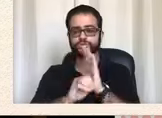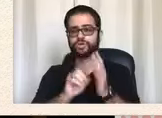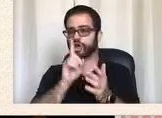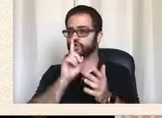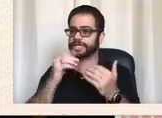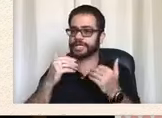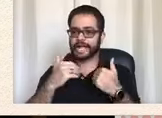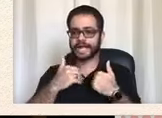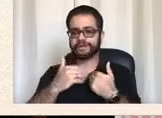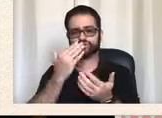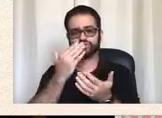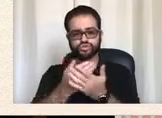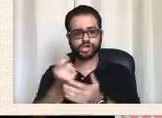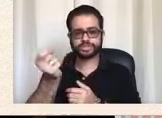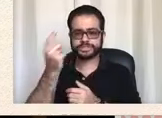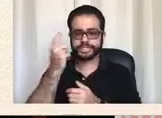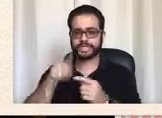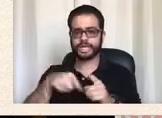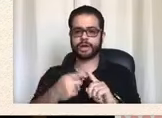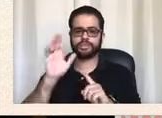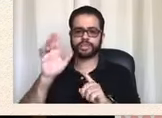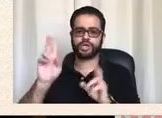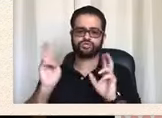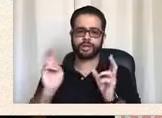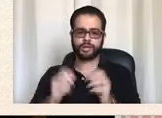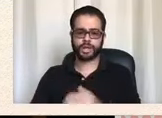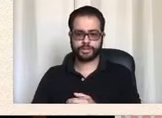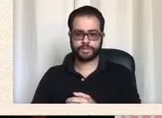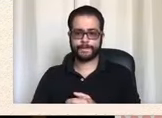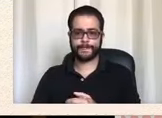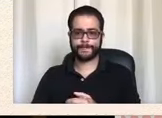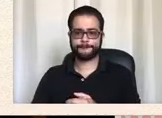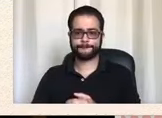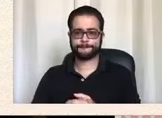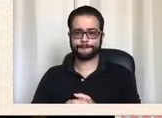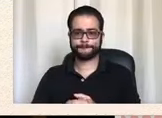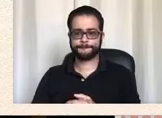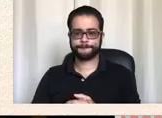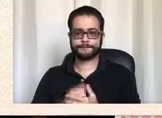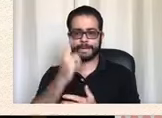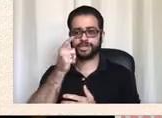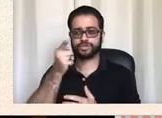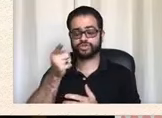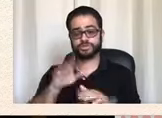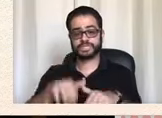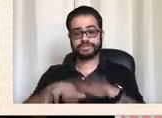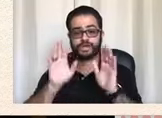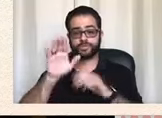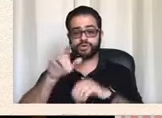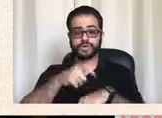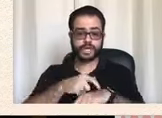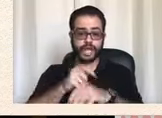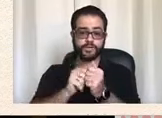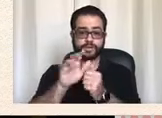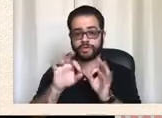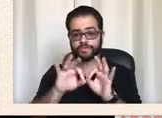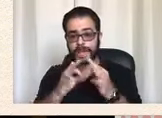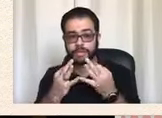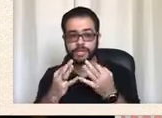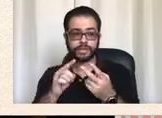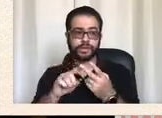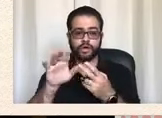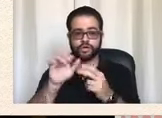topic that they're speaking of. Because you're giving up your time with your family, on your job, whatever it might be, in